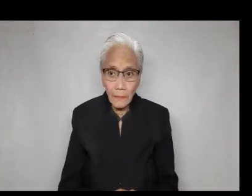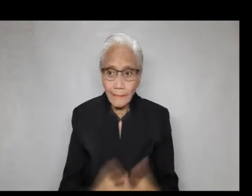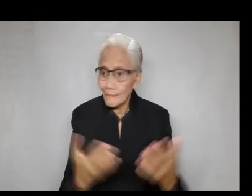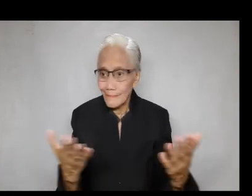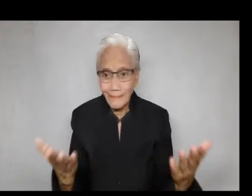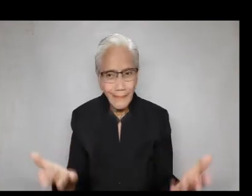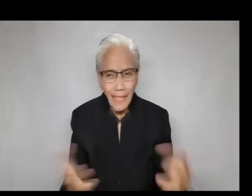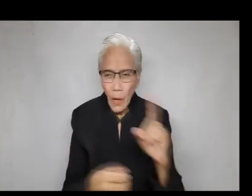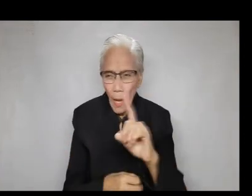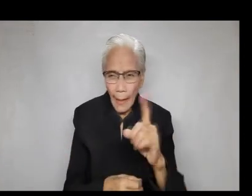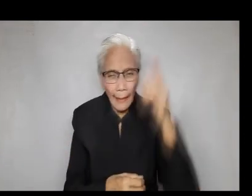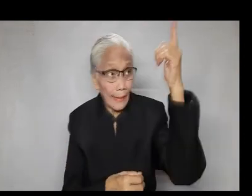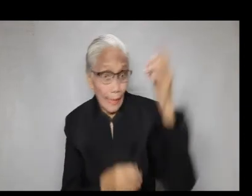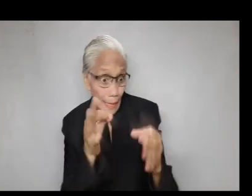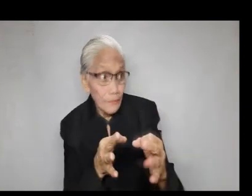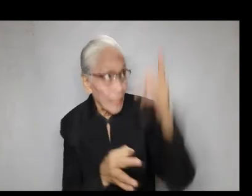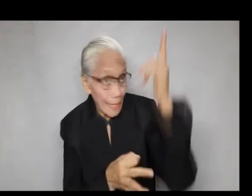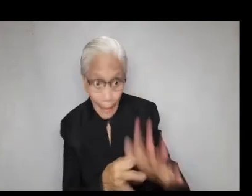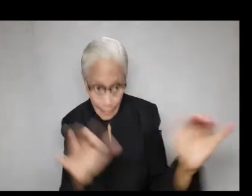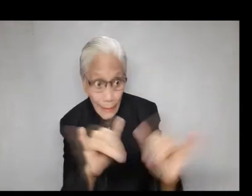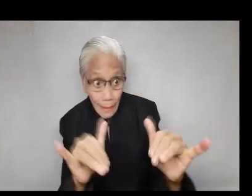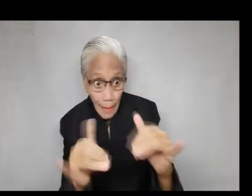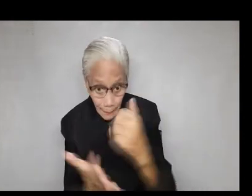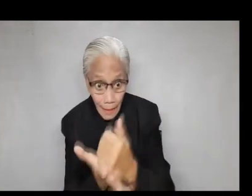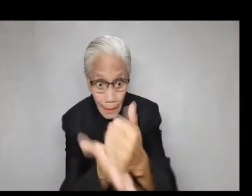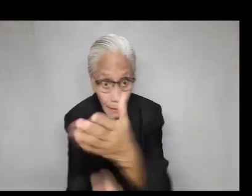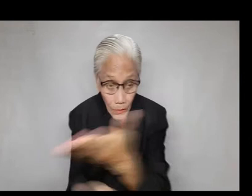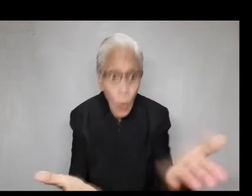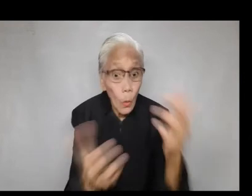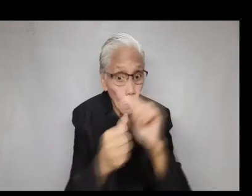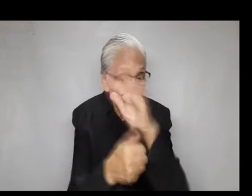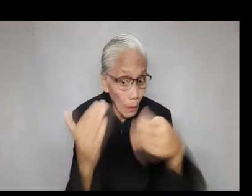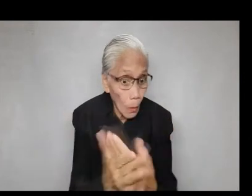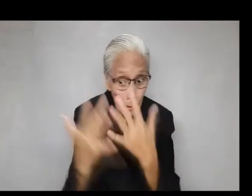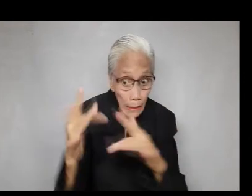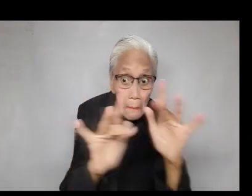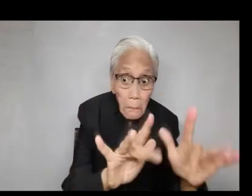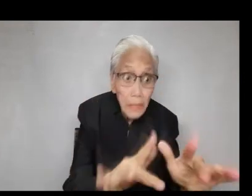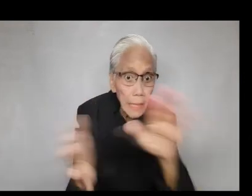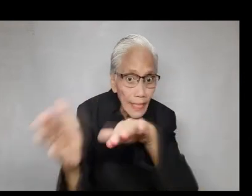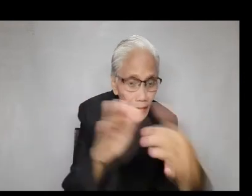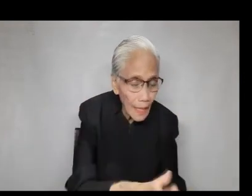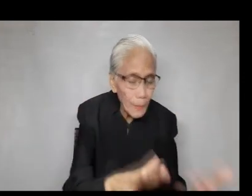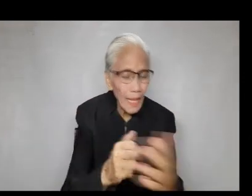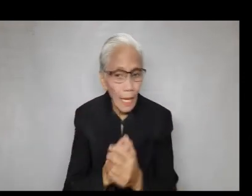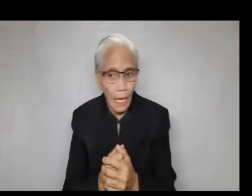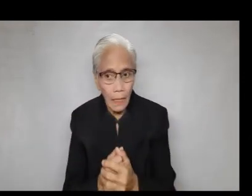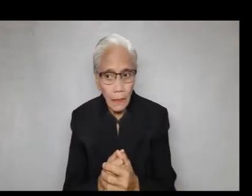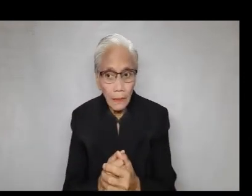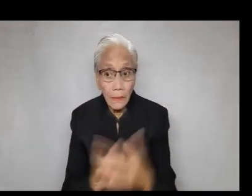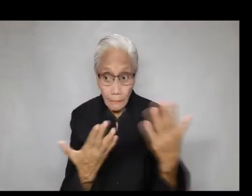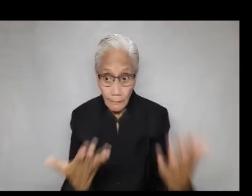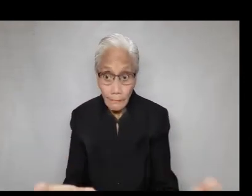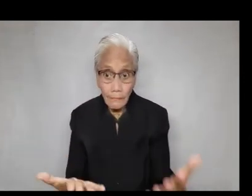say, buti nga nagbigay pa ako eh. It is good that I gave anyway. What if God treated you in the